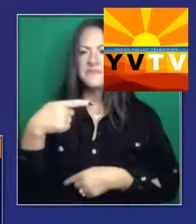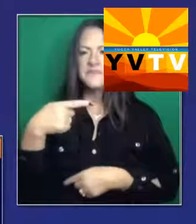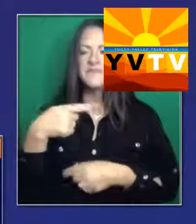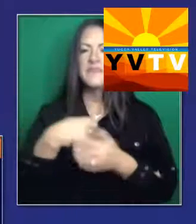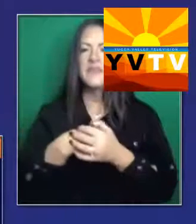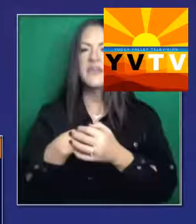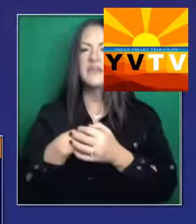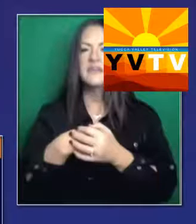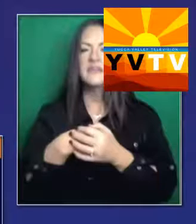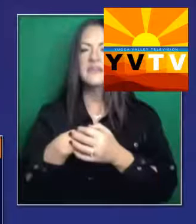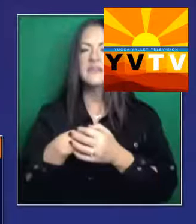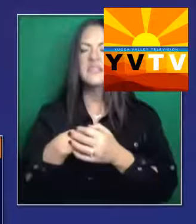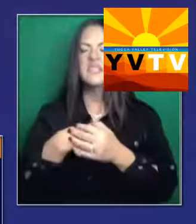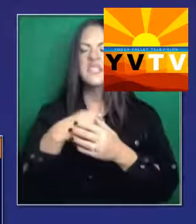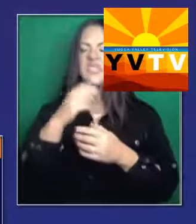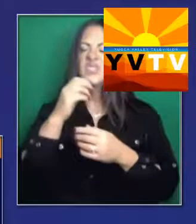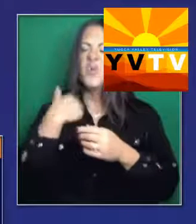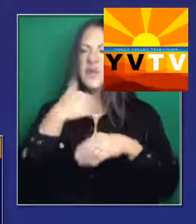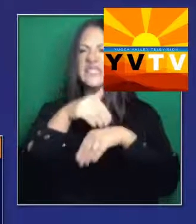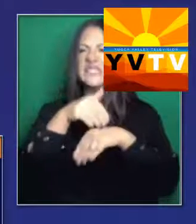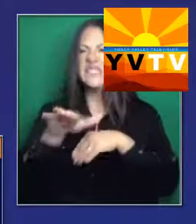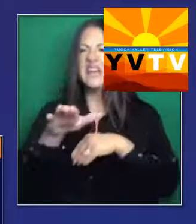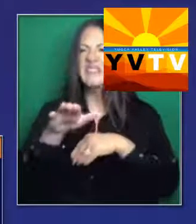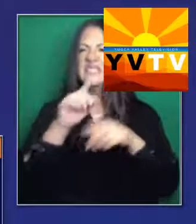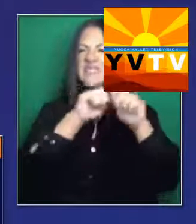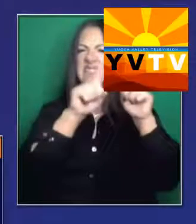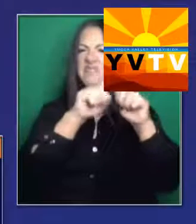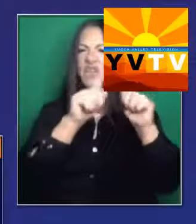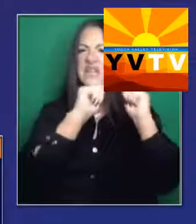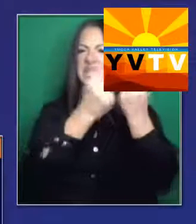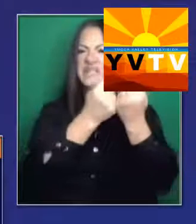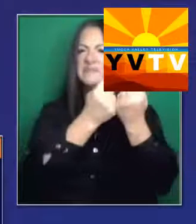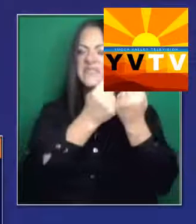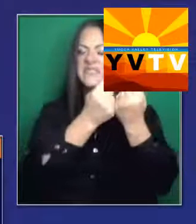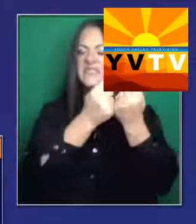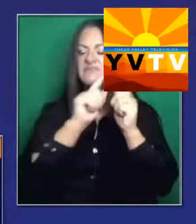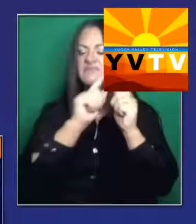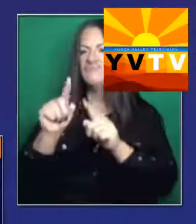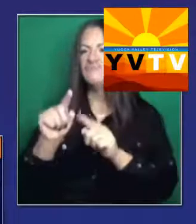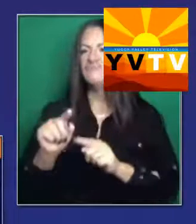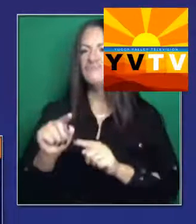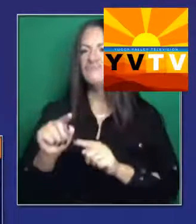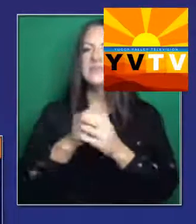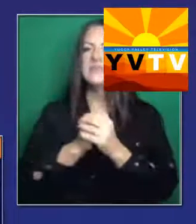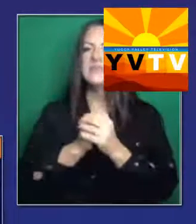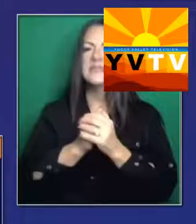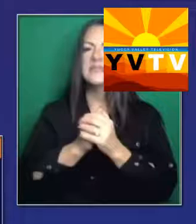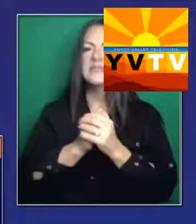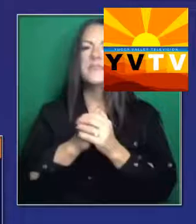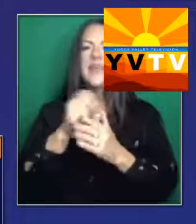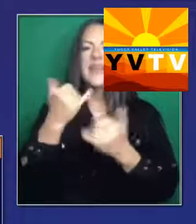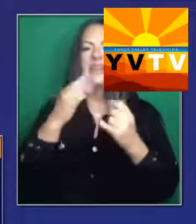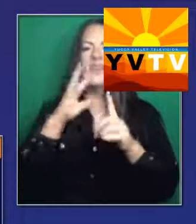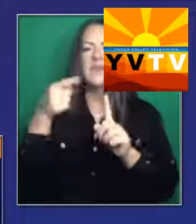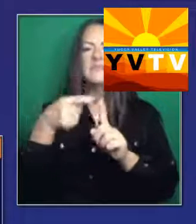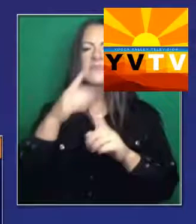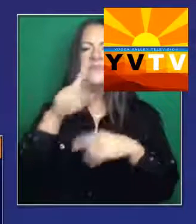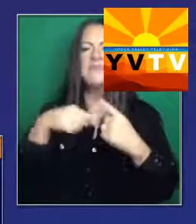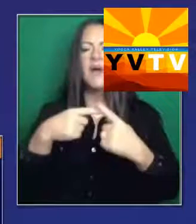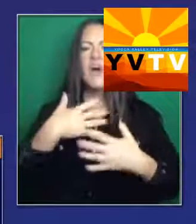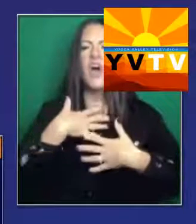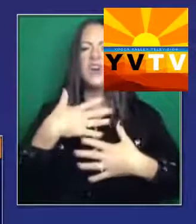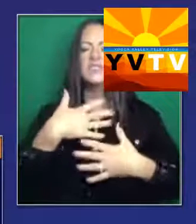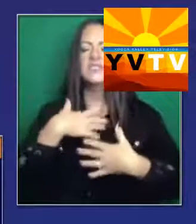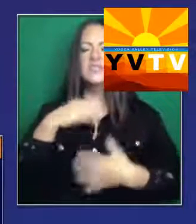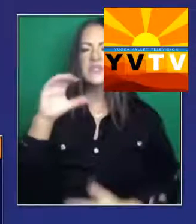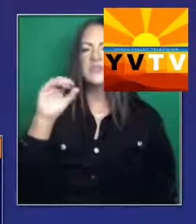at key locations across the state. Now back to the issue of oxygen and our oxygen strategy. It's important to highlight this. It's gotten some attention, and I